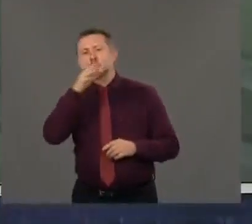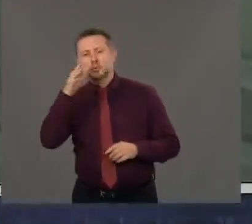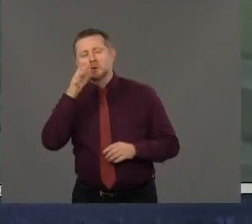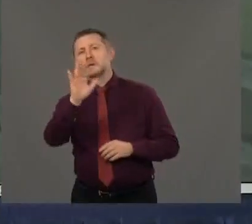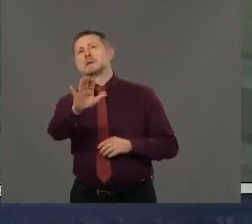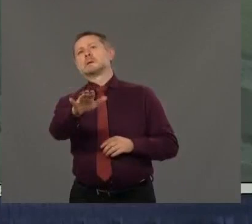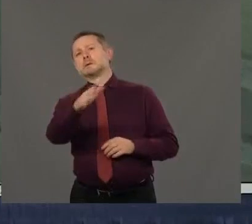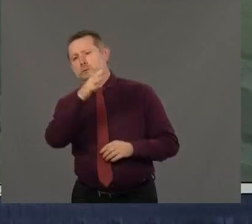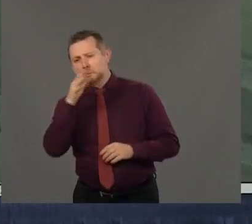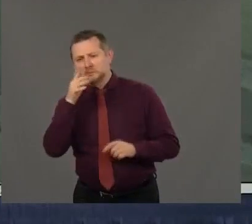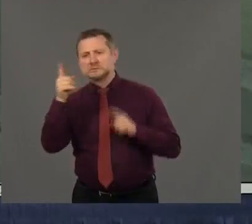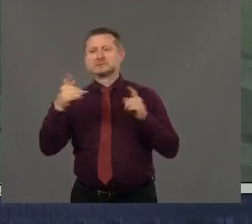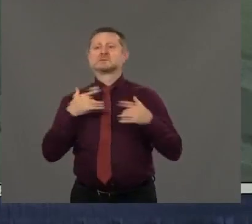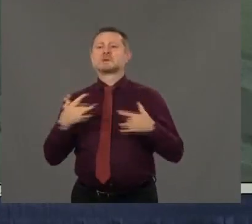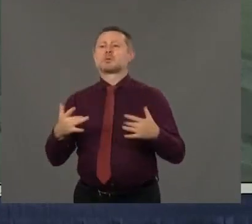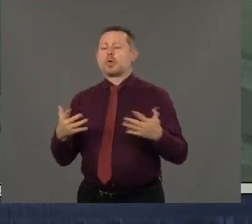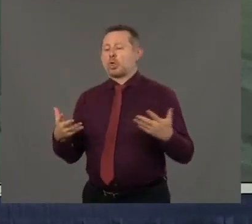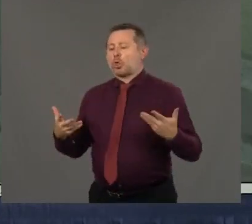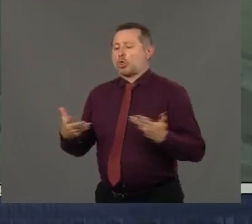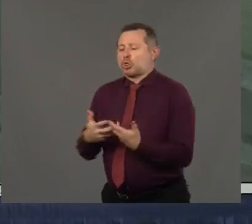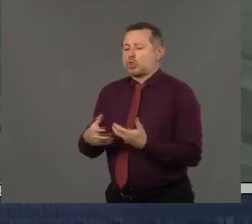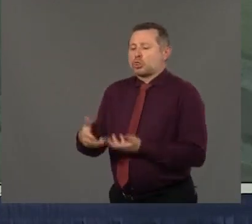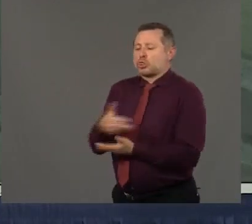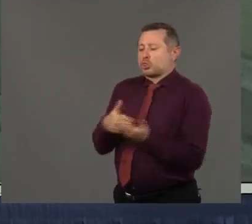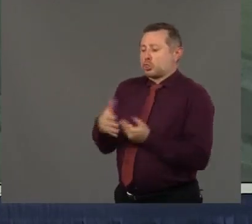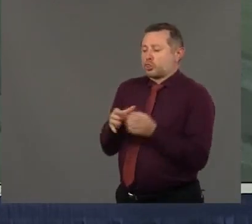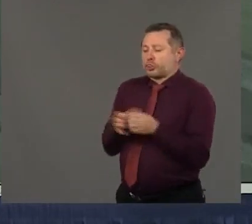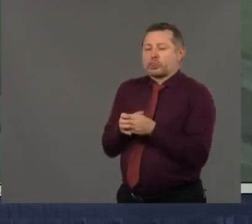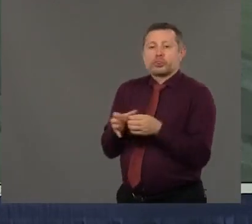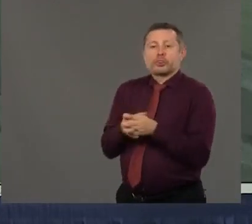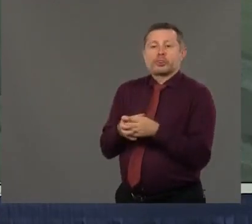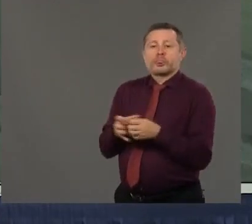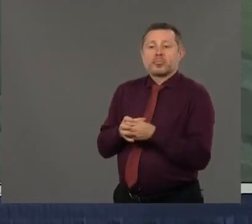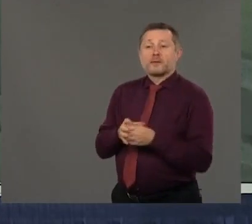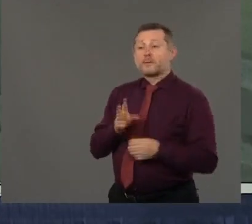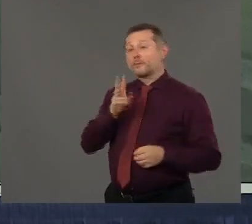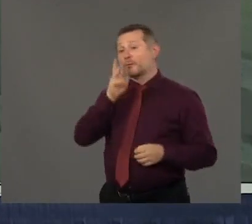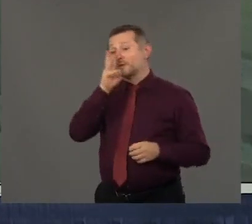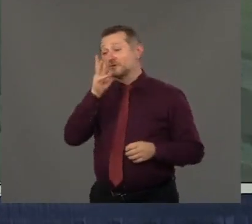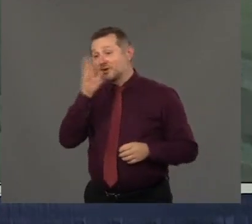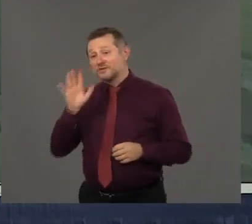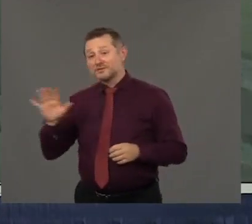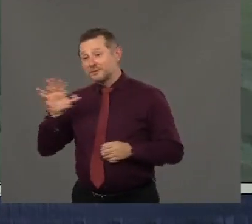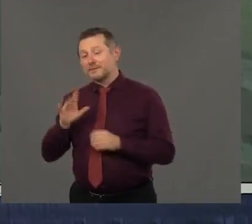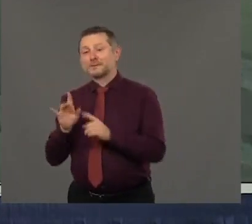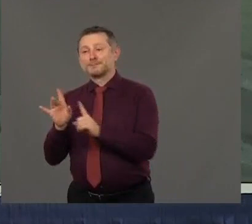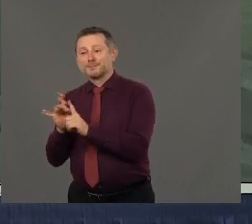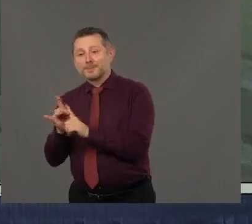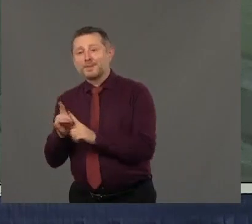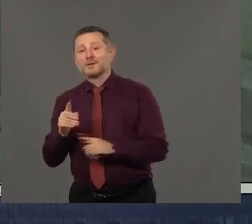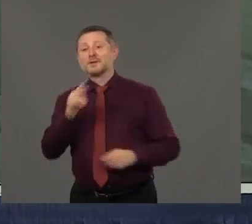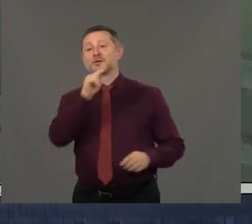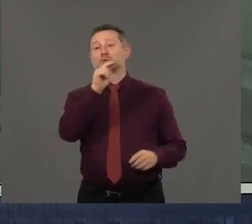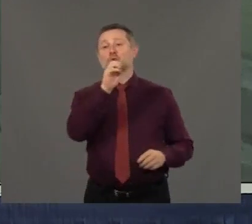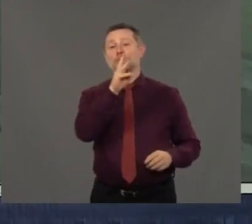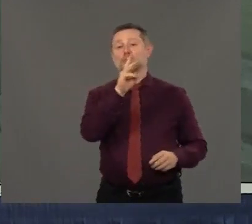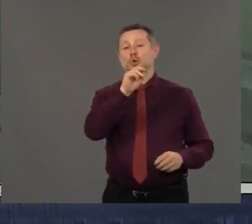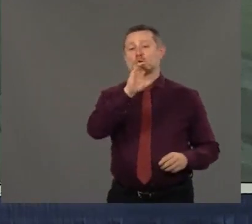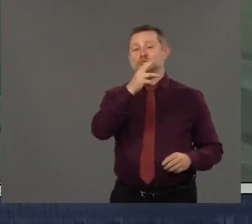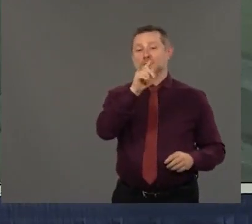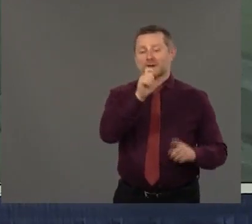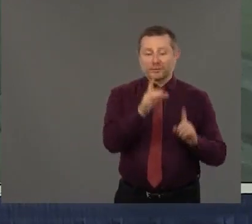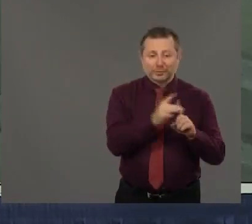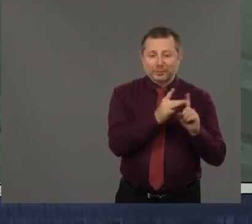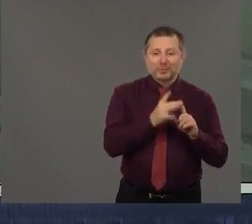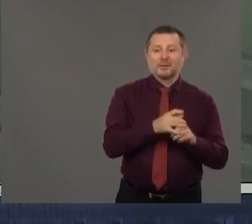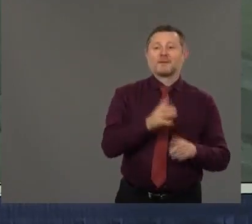in clusters. You see that in the Westchester cluster, you saw that in the New Rochelle cluster, you see that in Montgomery